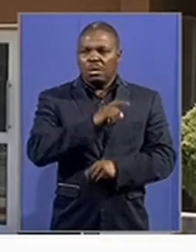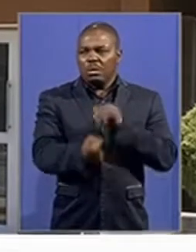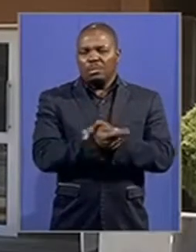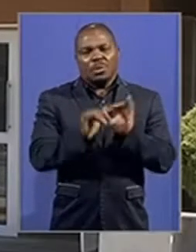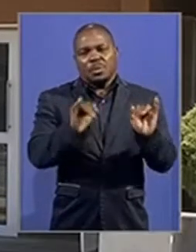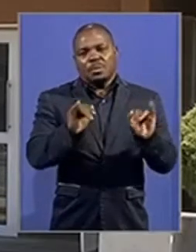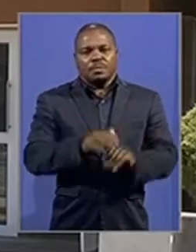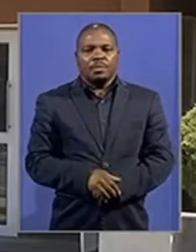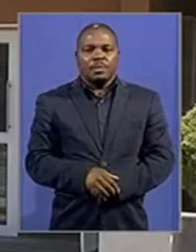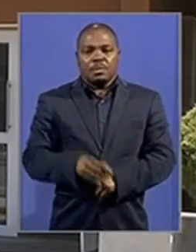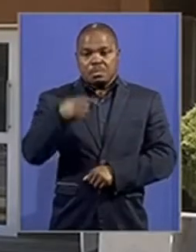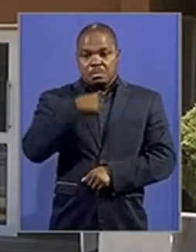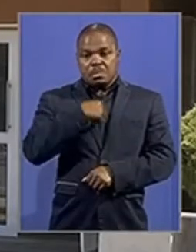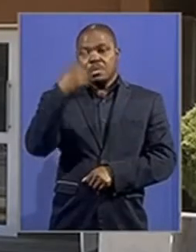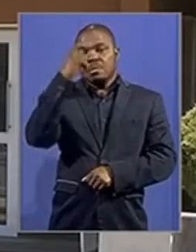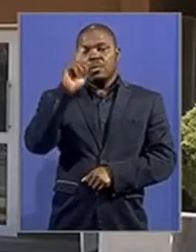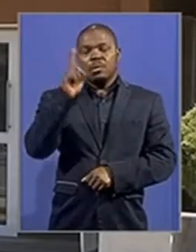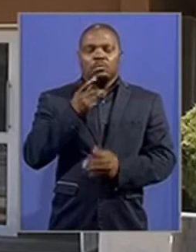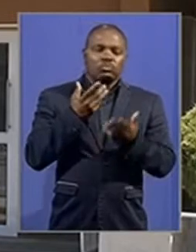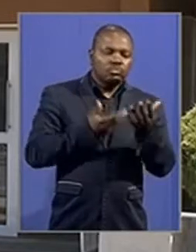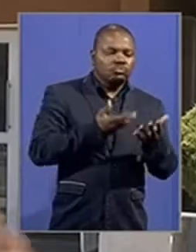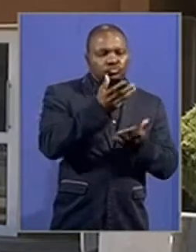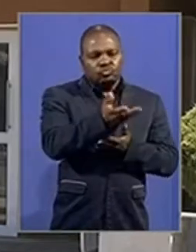We are here for the community.